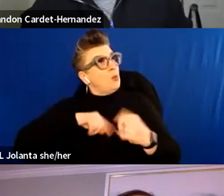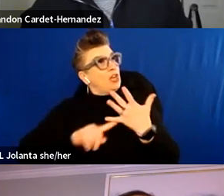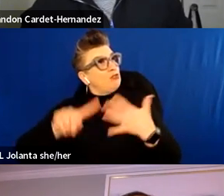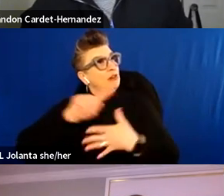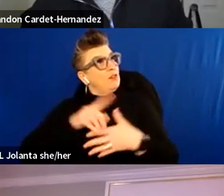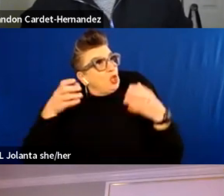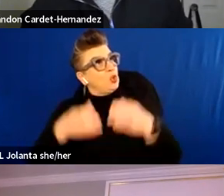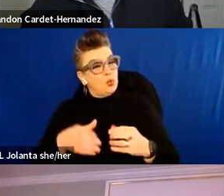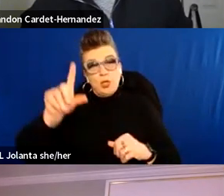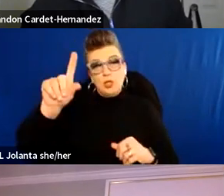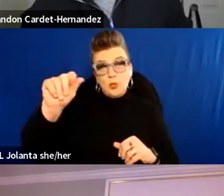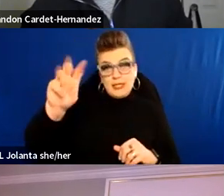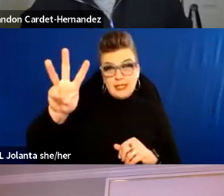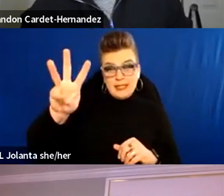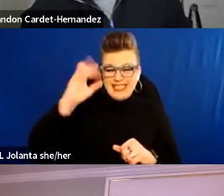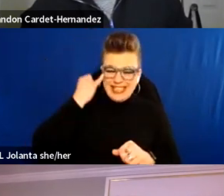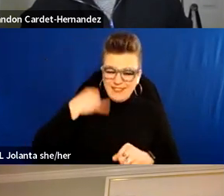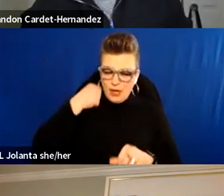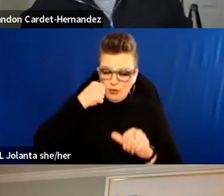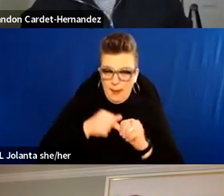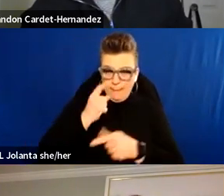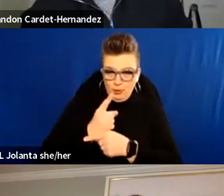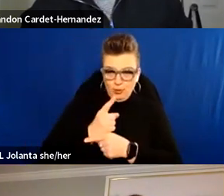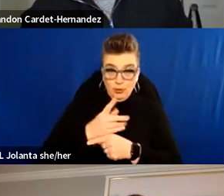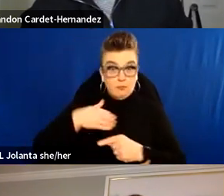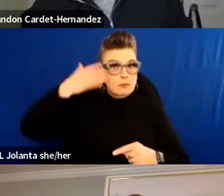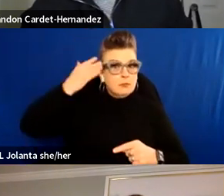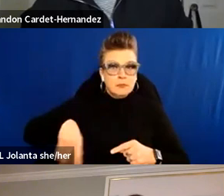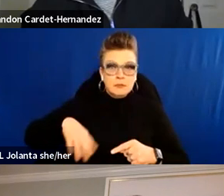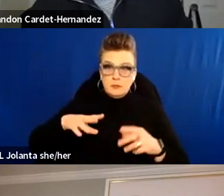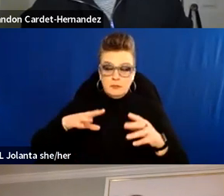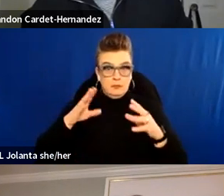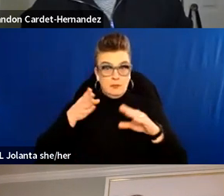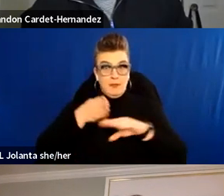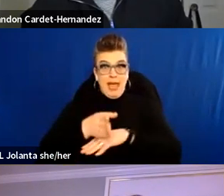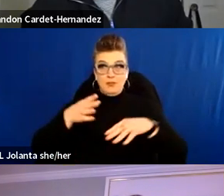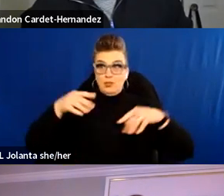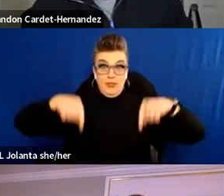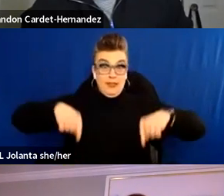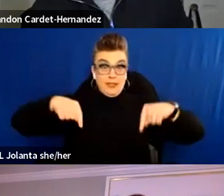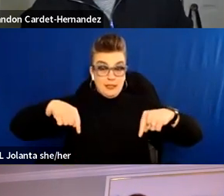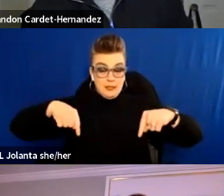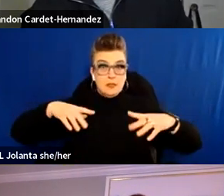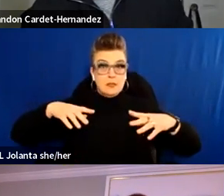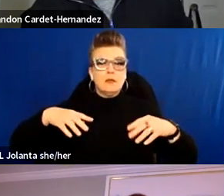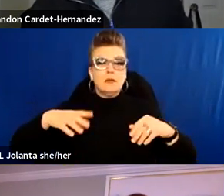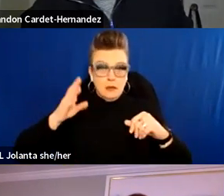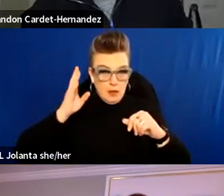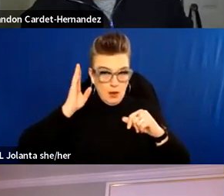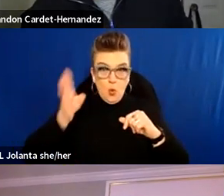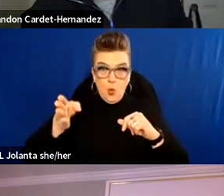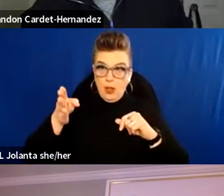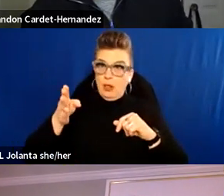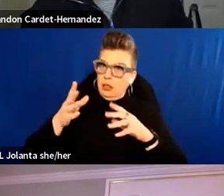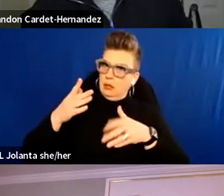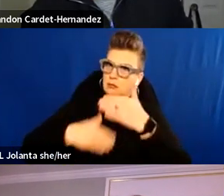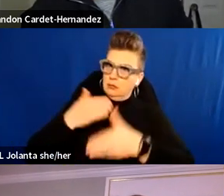mistaken um and so i know that immediately after this um proceedings will re-engage kokak and start uh